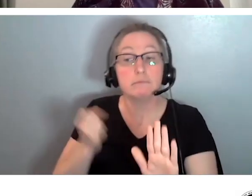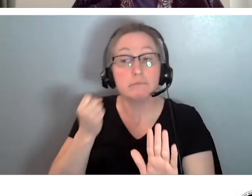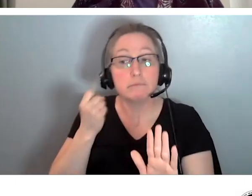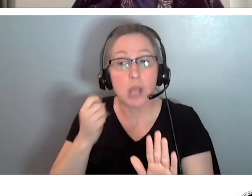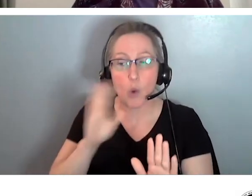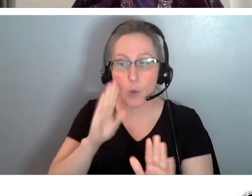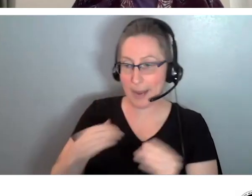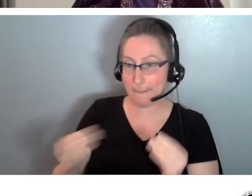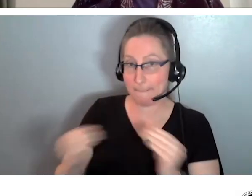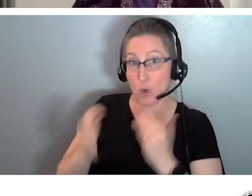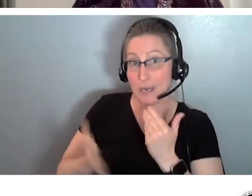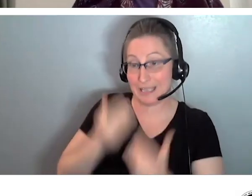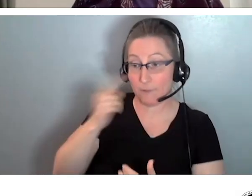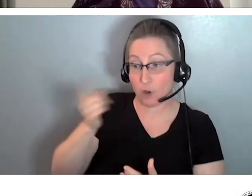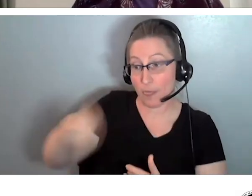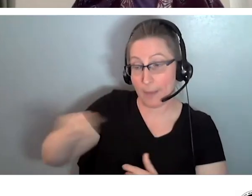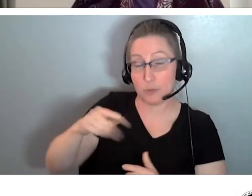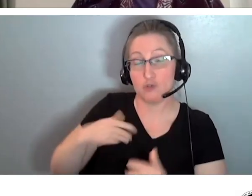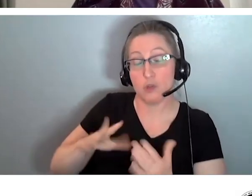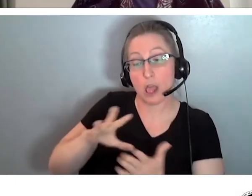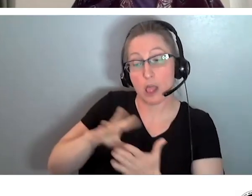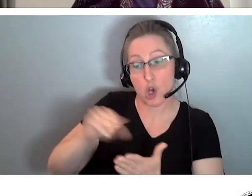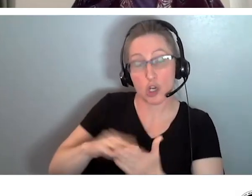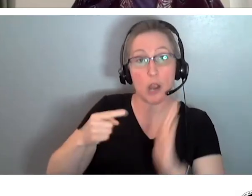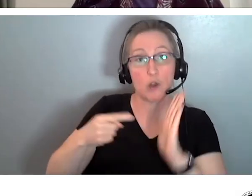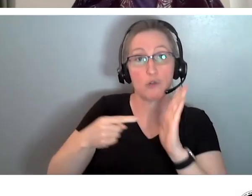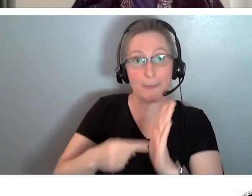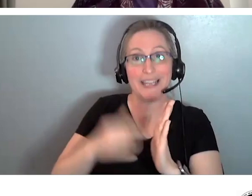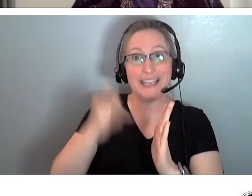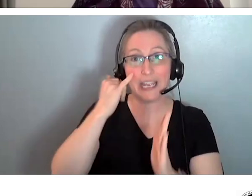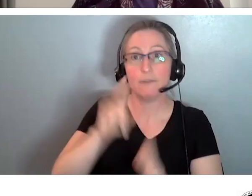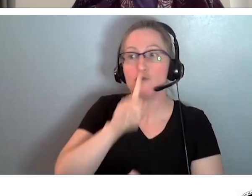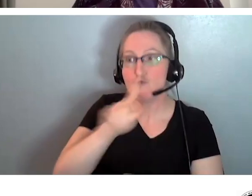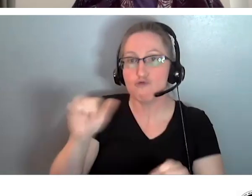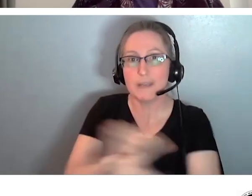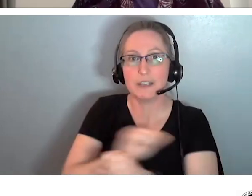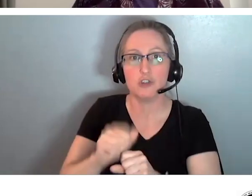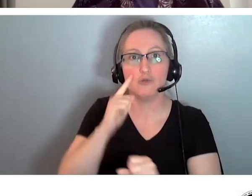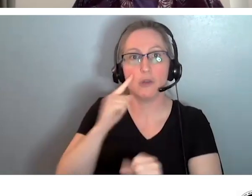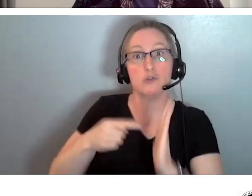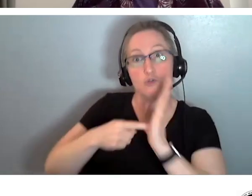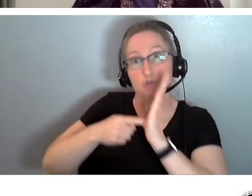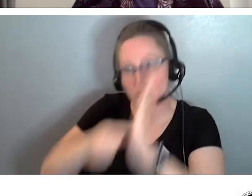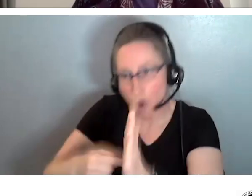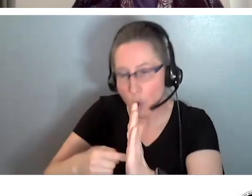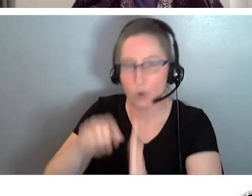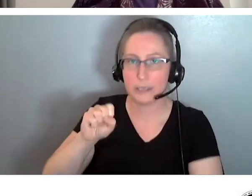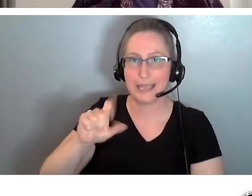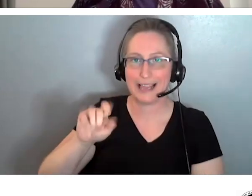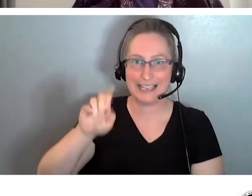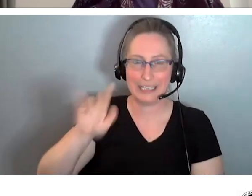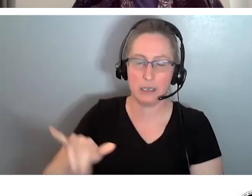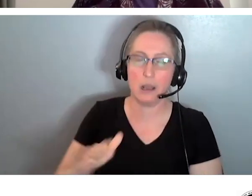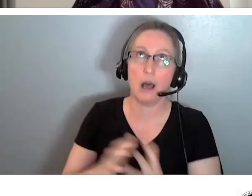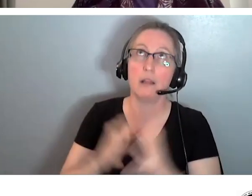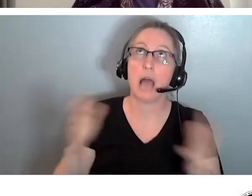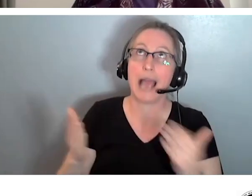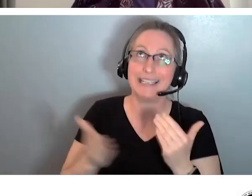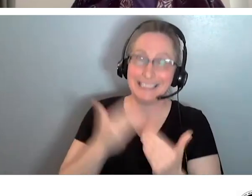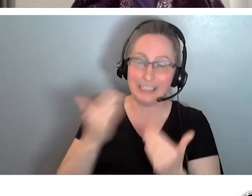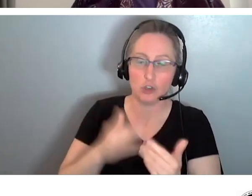for them to learn a representation if you honor the principle of saliency. Much